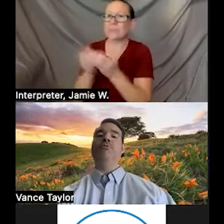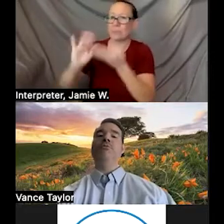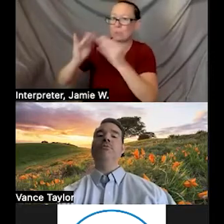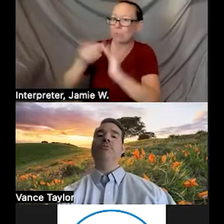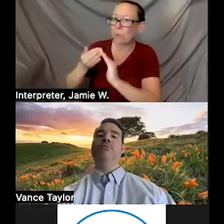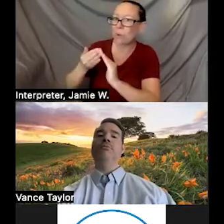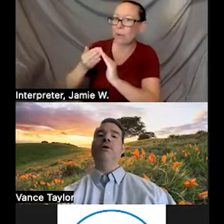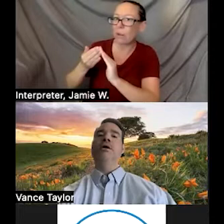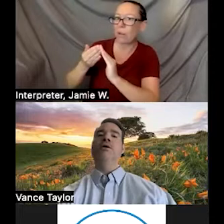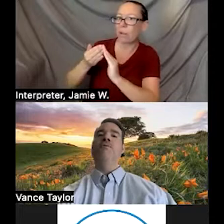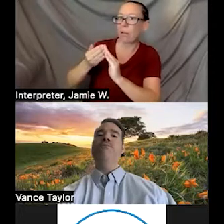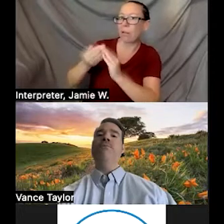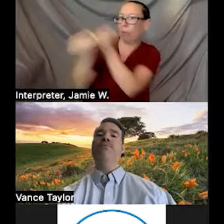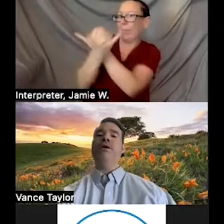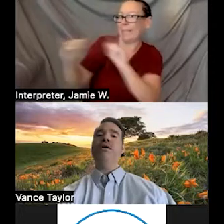their own.